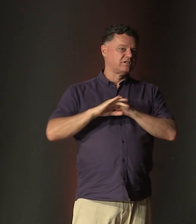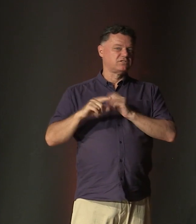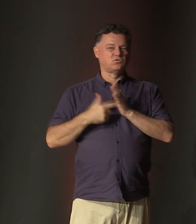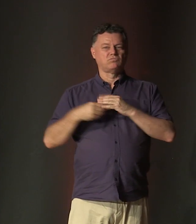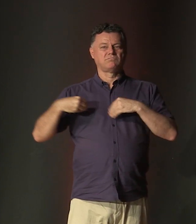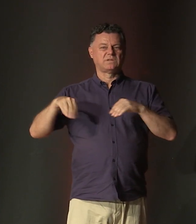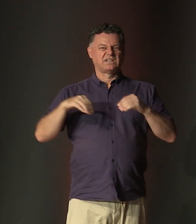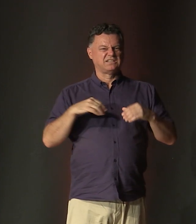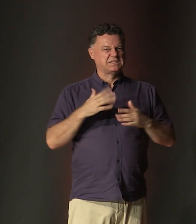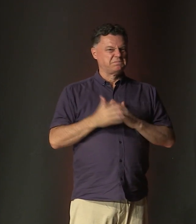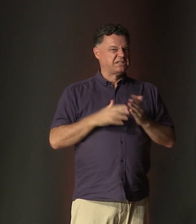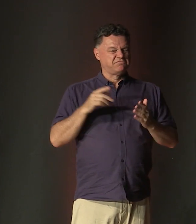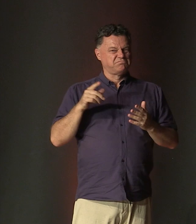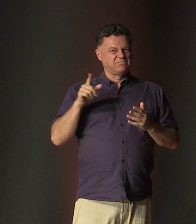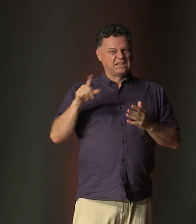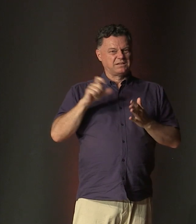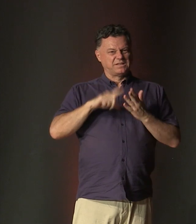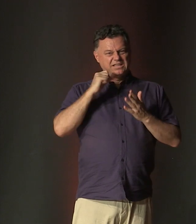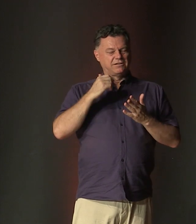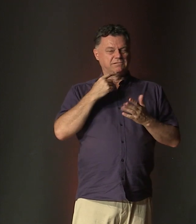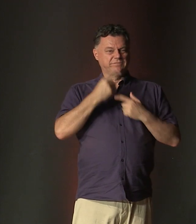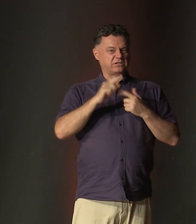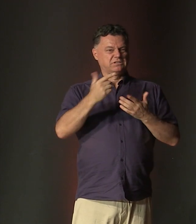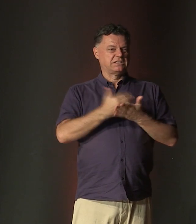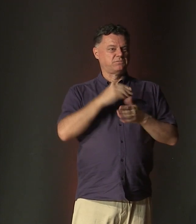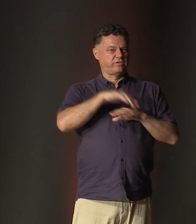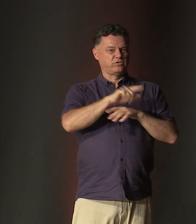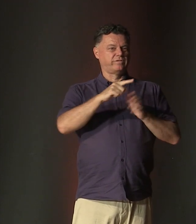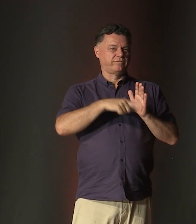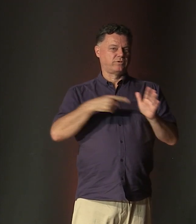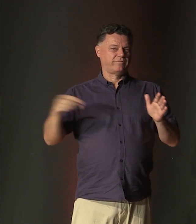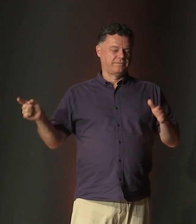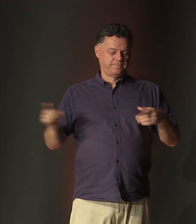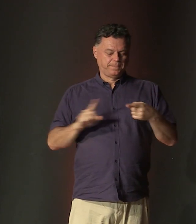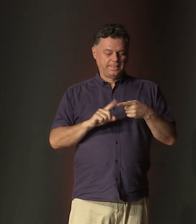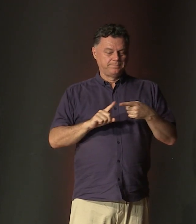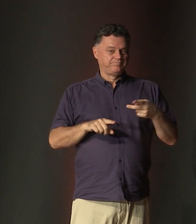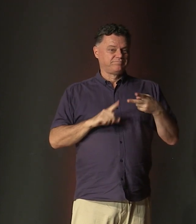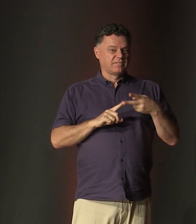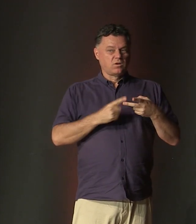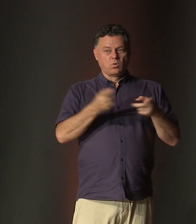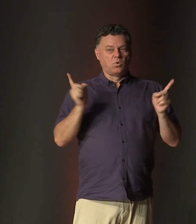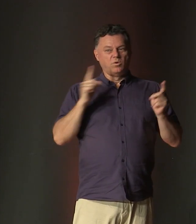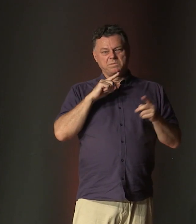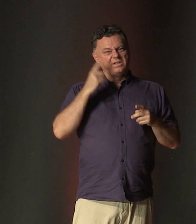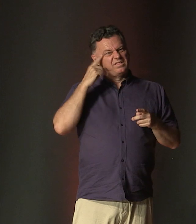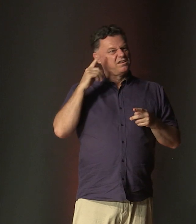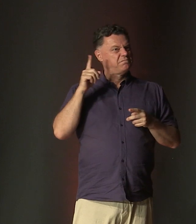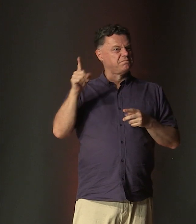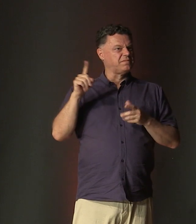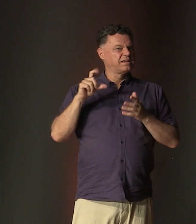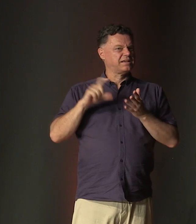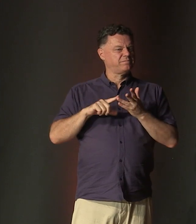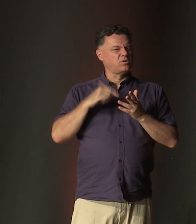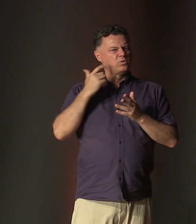theoretically, they could keep your information forever. And the second thing is, we kind of just all assume these companies